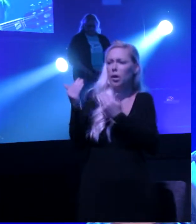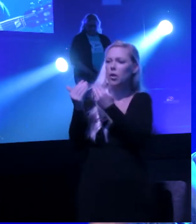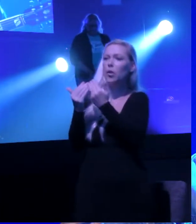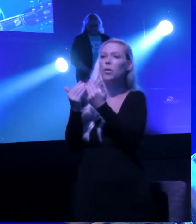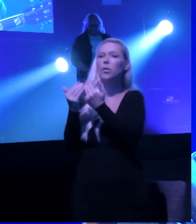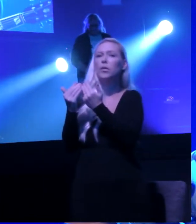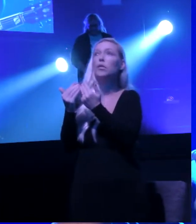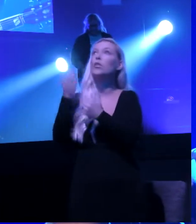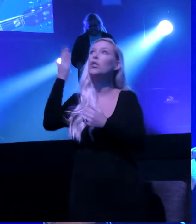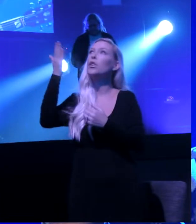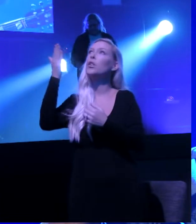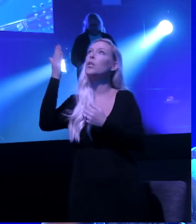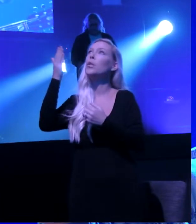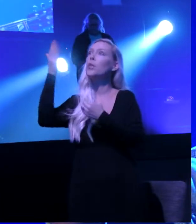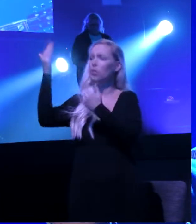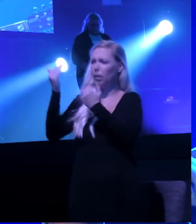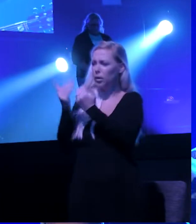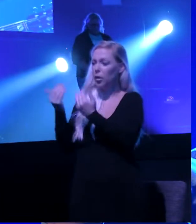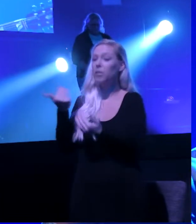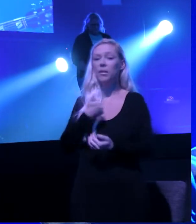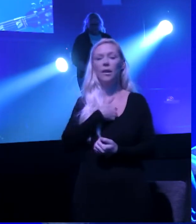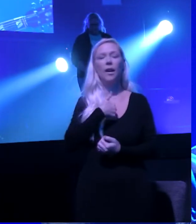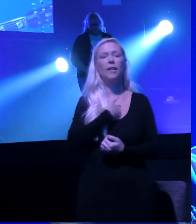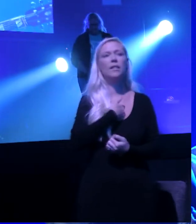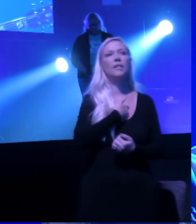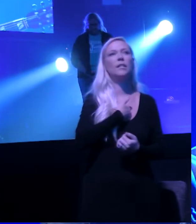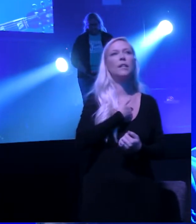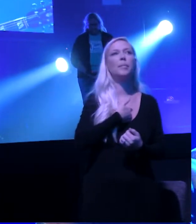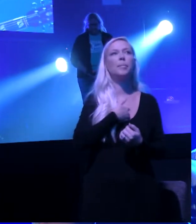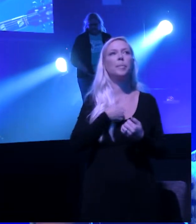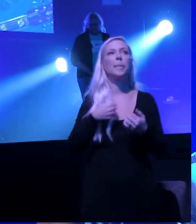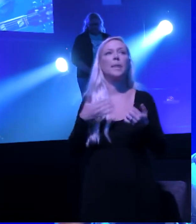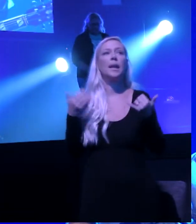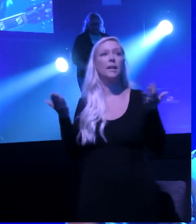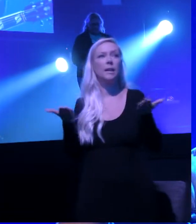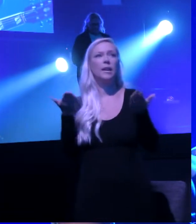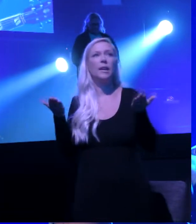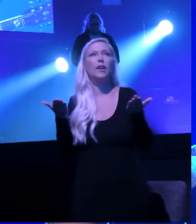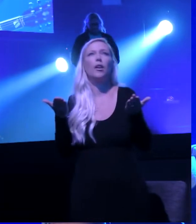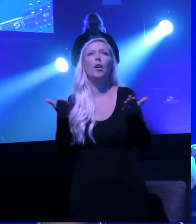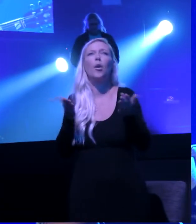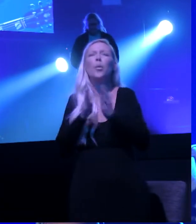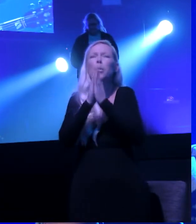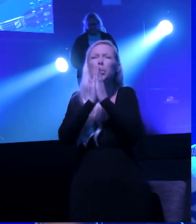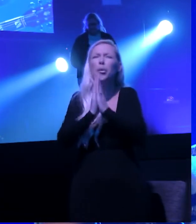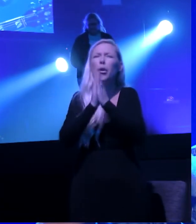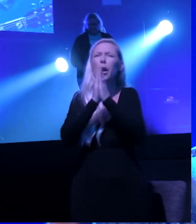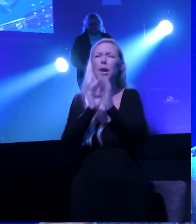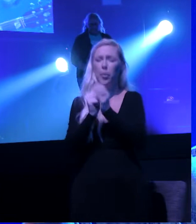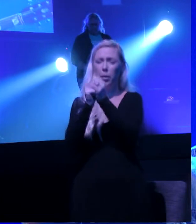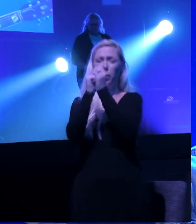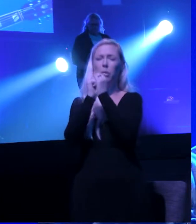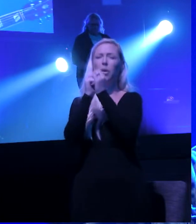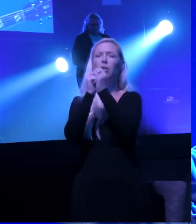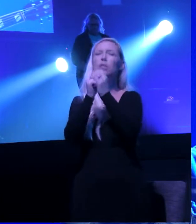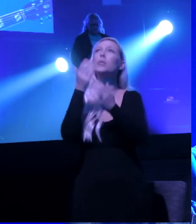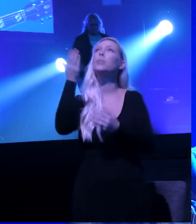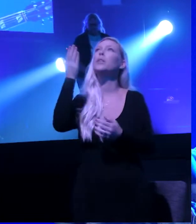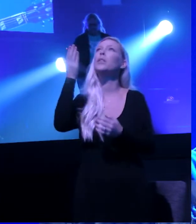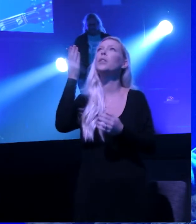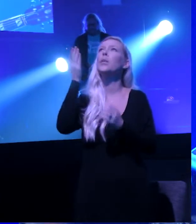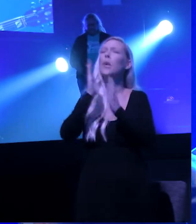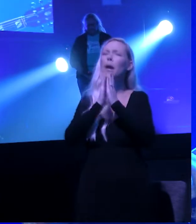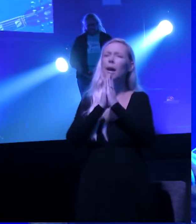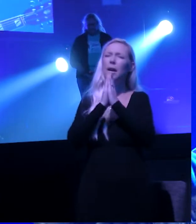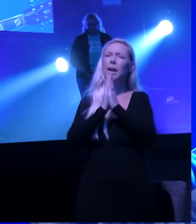near to us. And that is what we're doing in this place. When we come in those doors, we draw near to you, God, and ask that